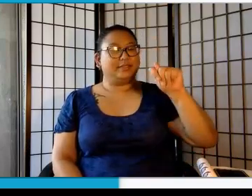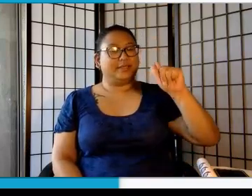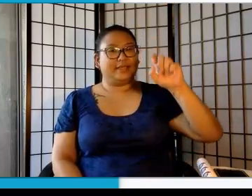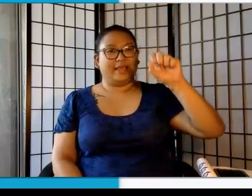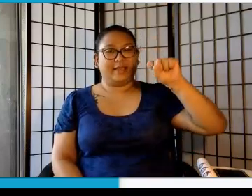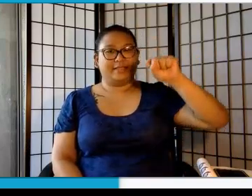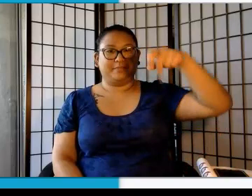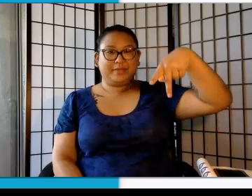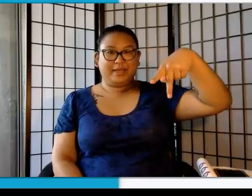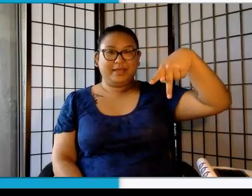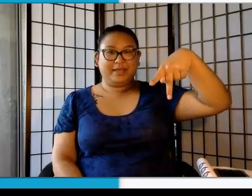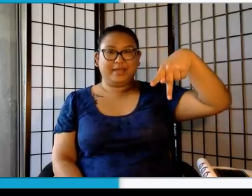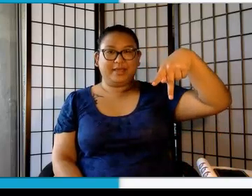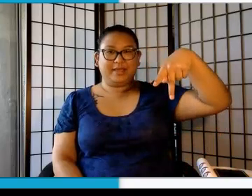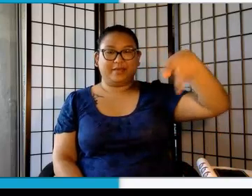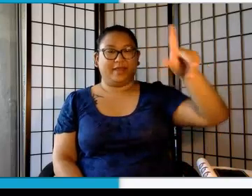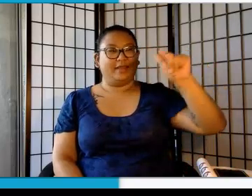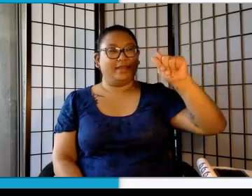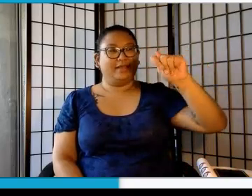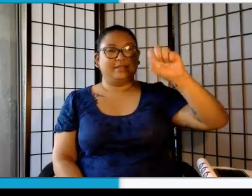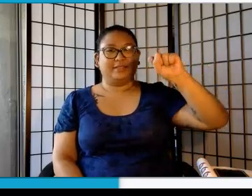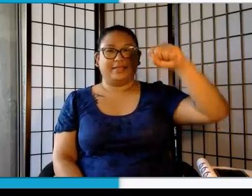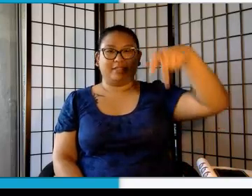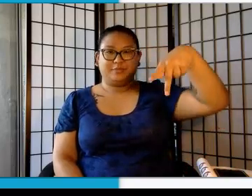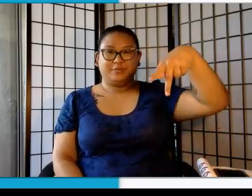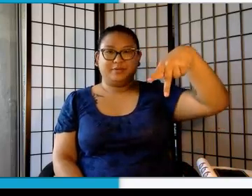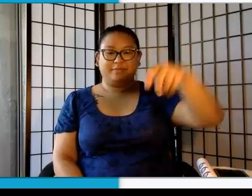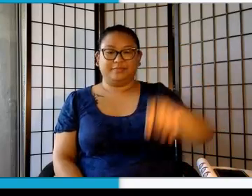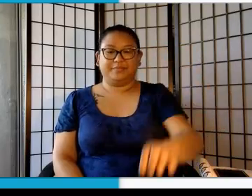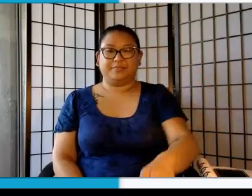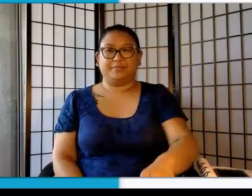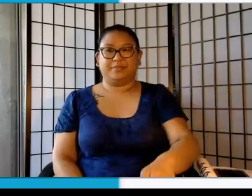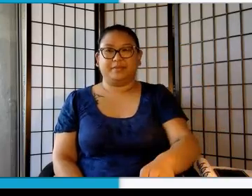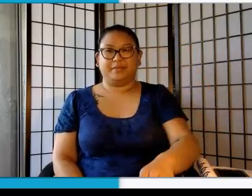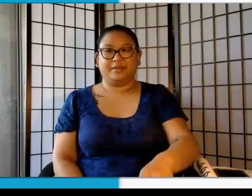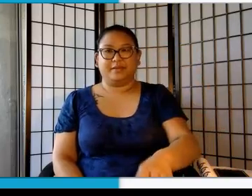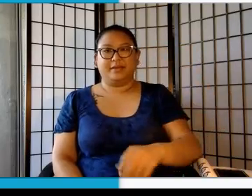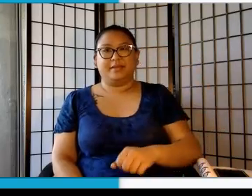Teaspoon is TSP. Okay. Teaspoon.